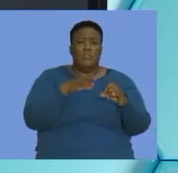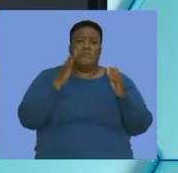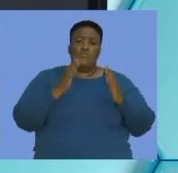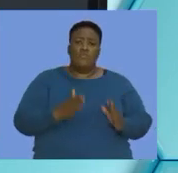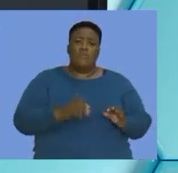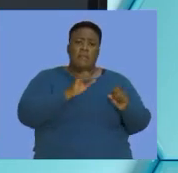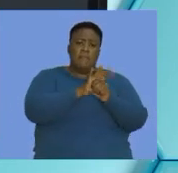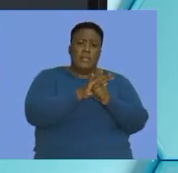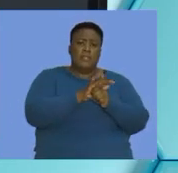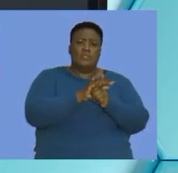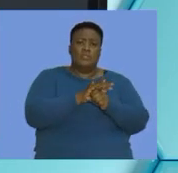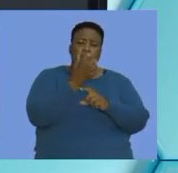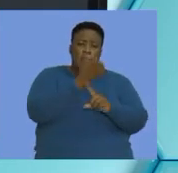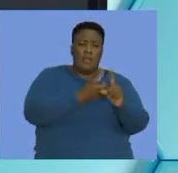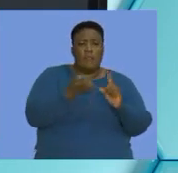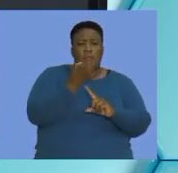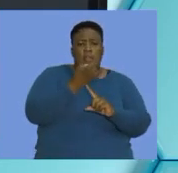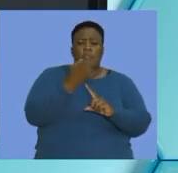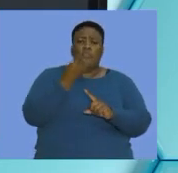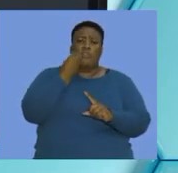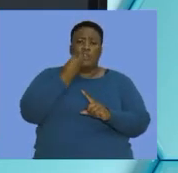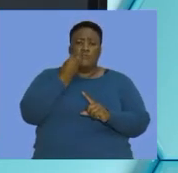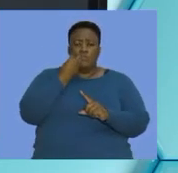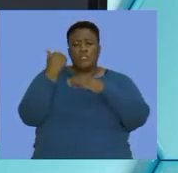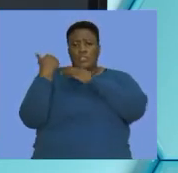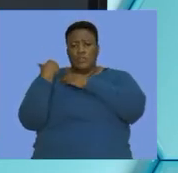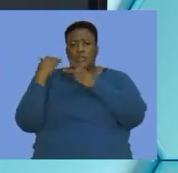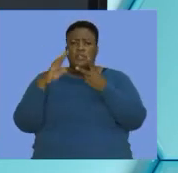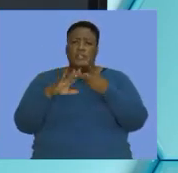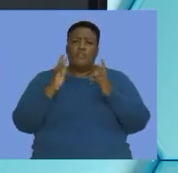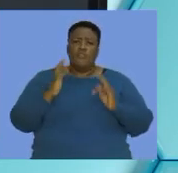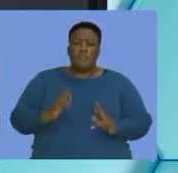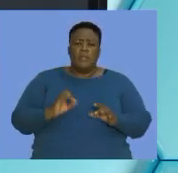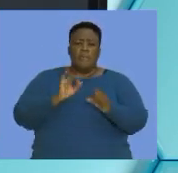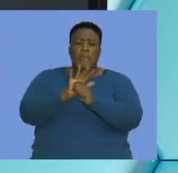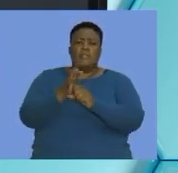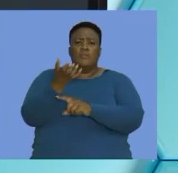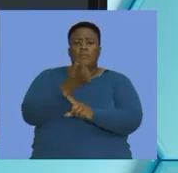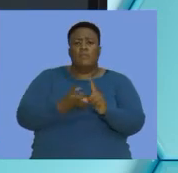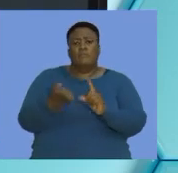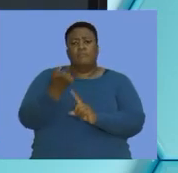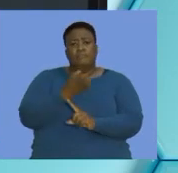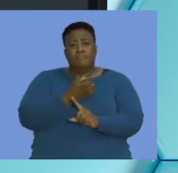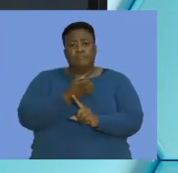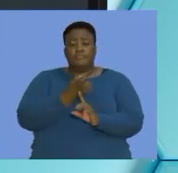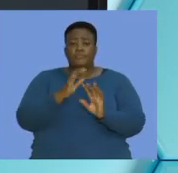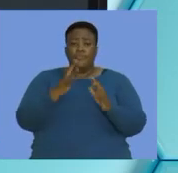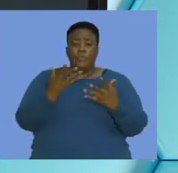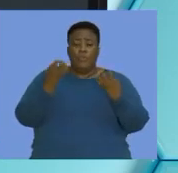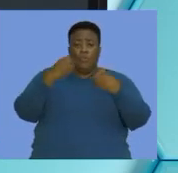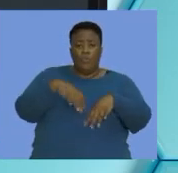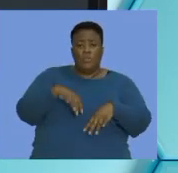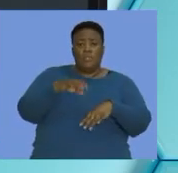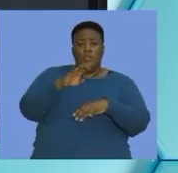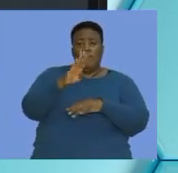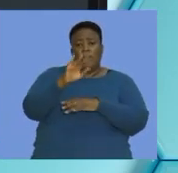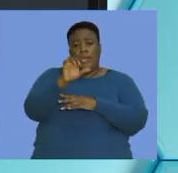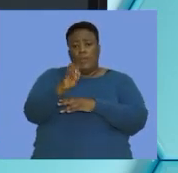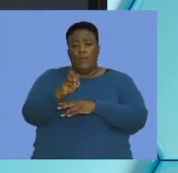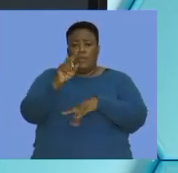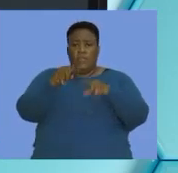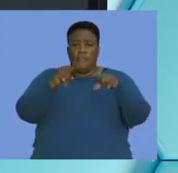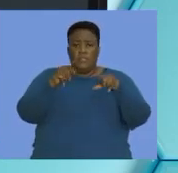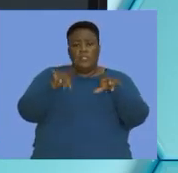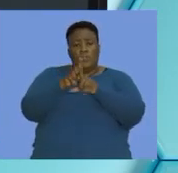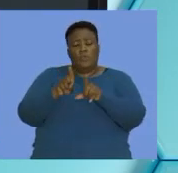So guys, we've looked at human impact on the environment in the context of food security. We've looked at human impact on the environment in terms of